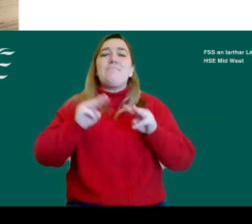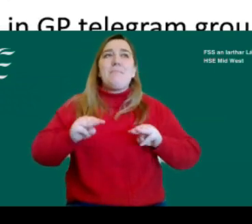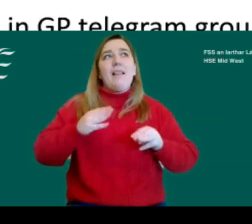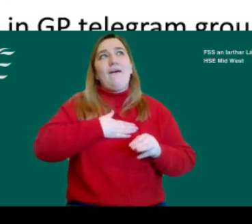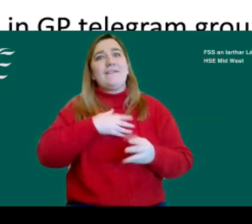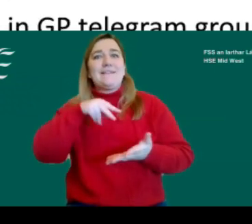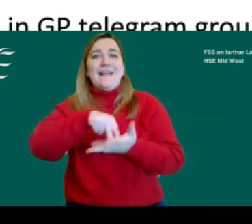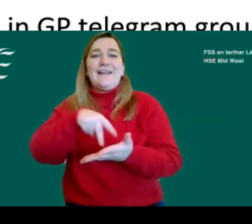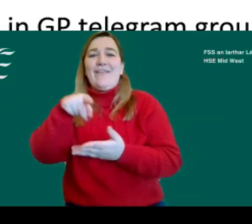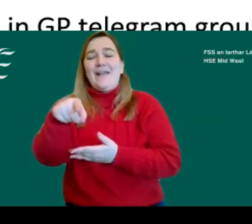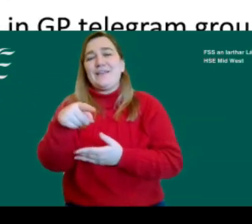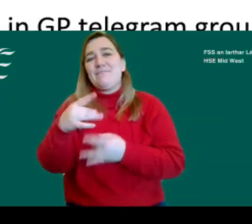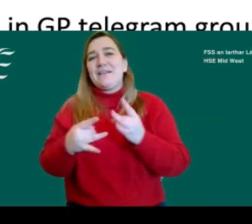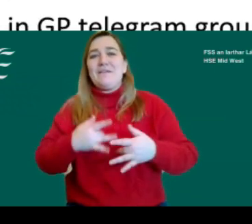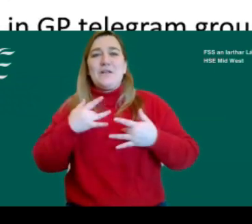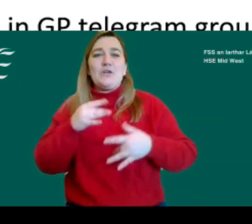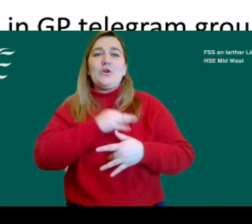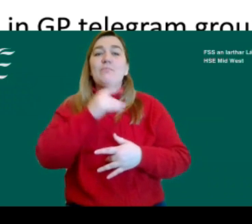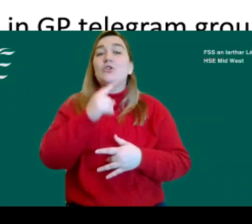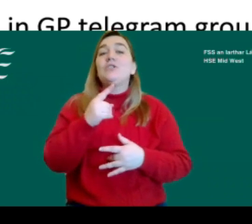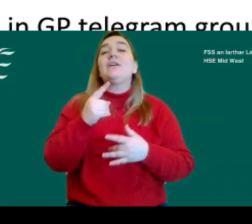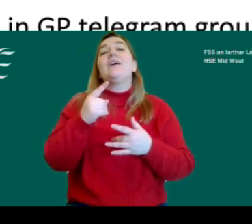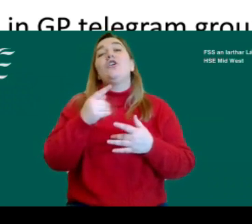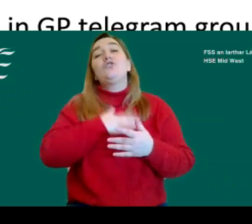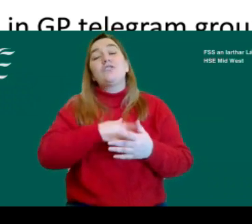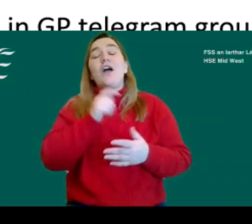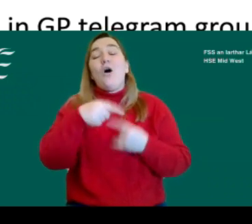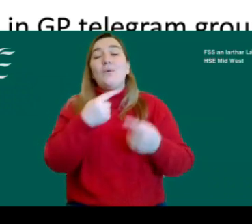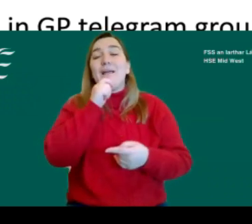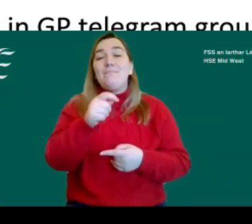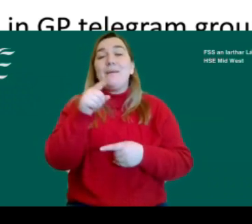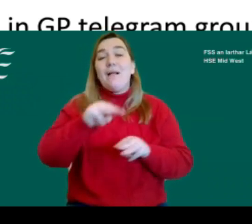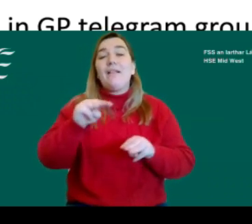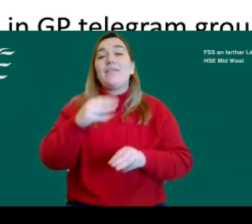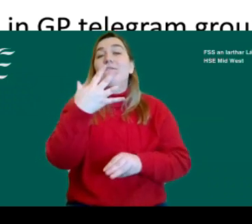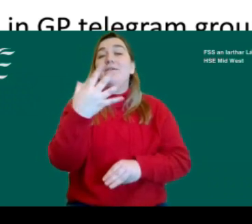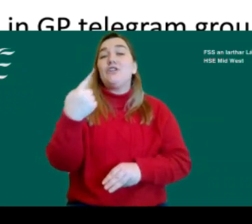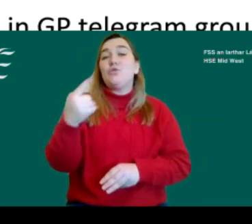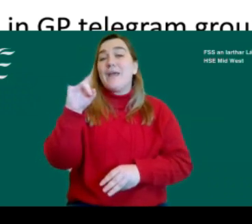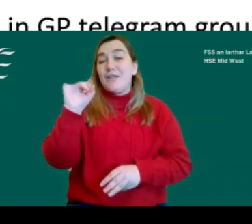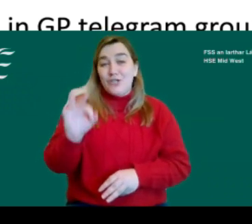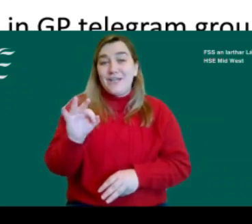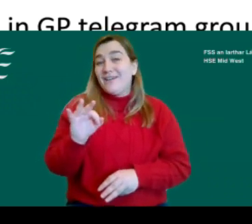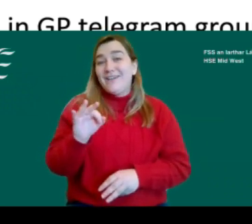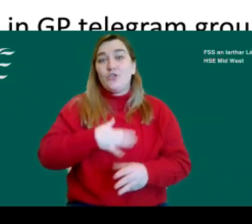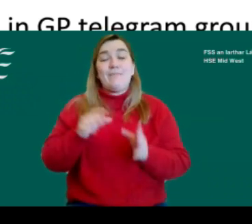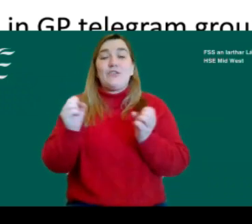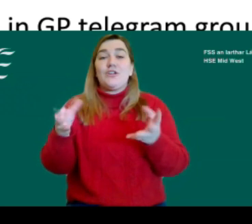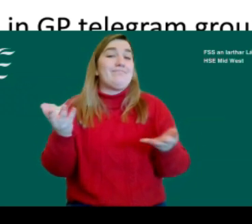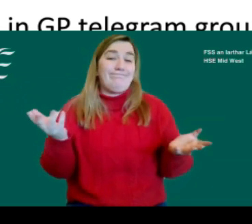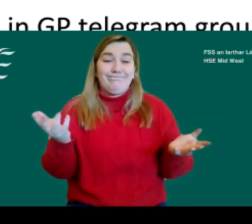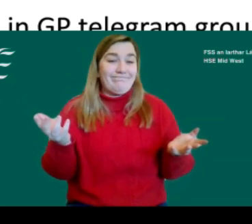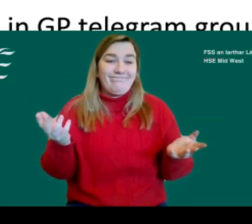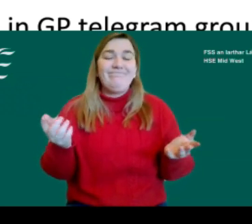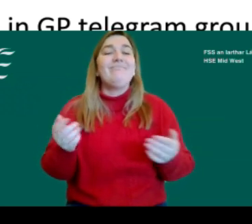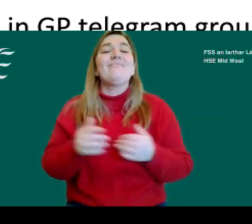weighed around the menopause. So what makes it your GP level of care? So that would be down to the GP's confidence with it,